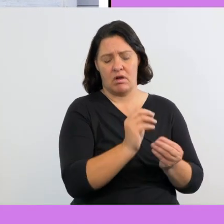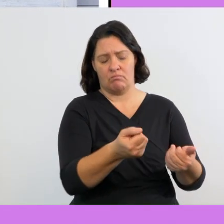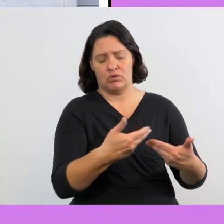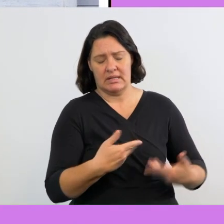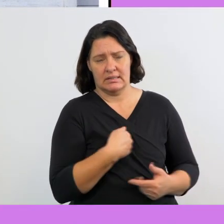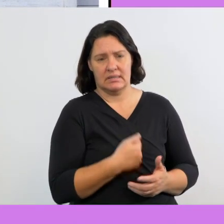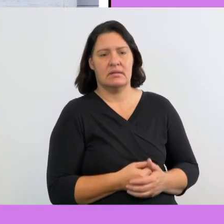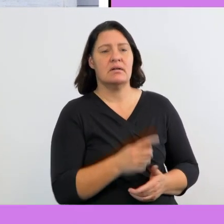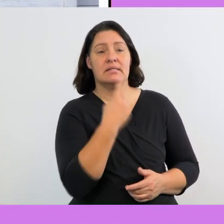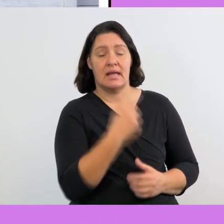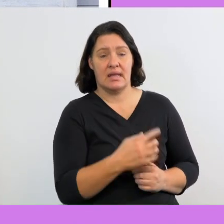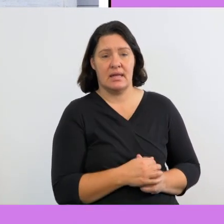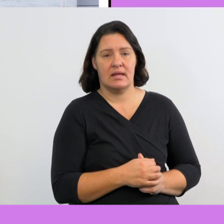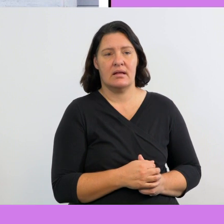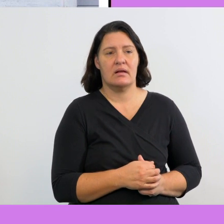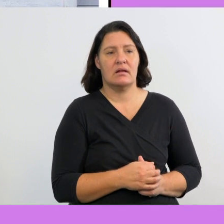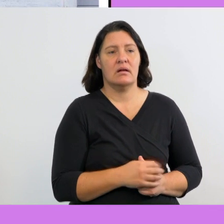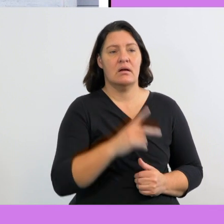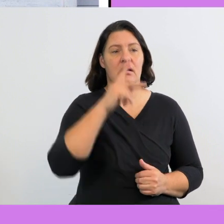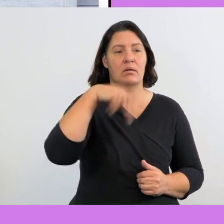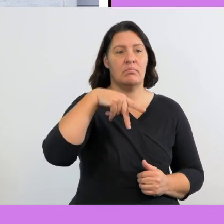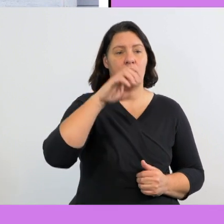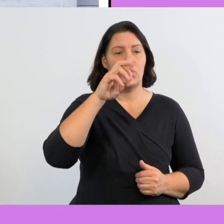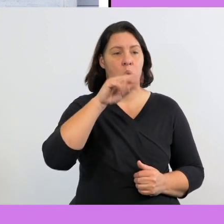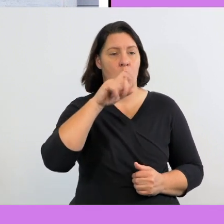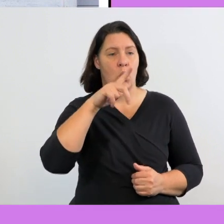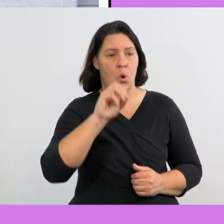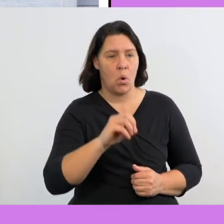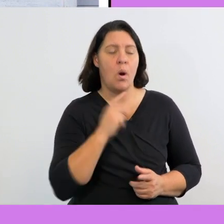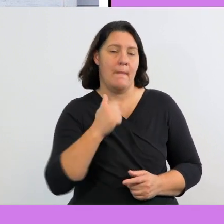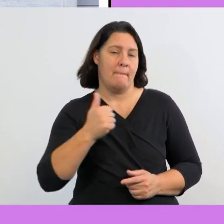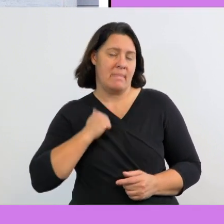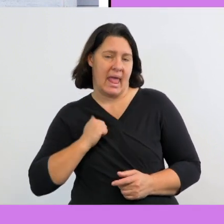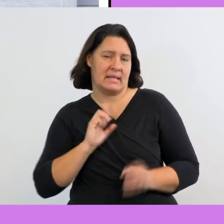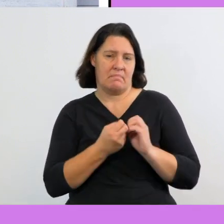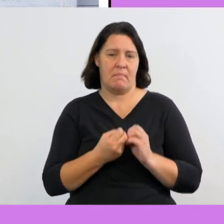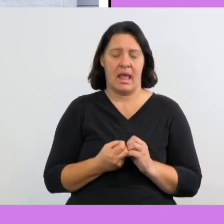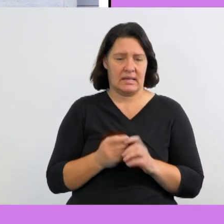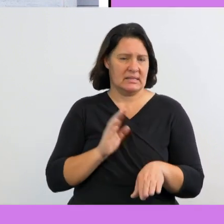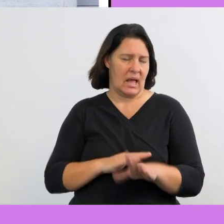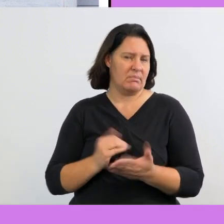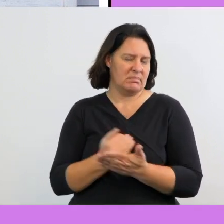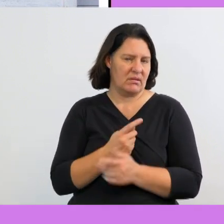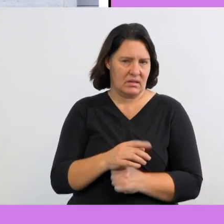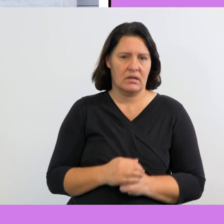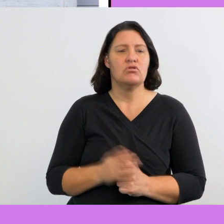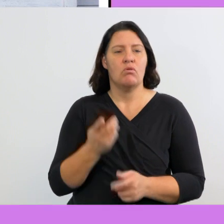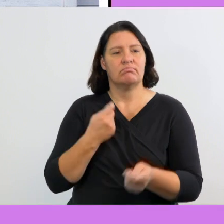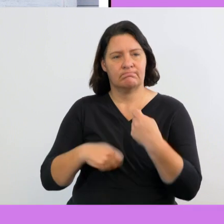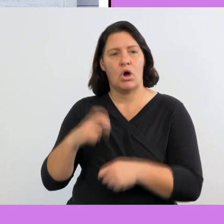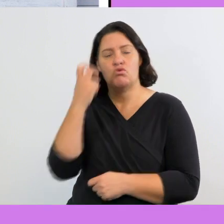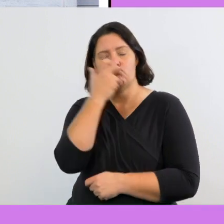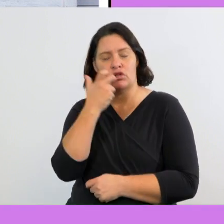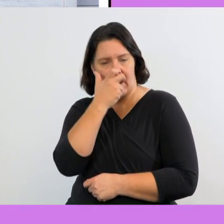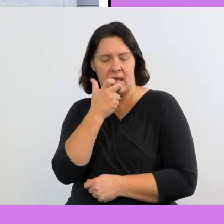is presented to me. It says here, Bonola makes bags in a spare time. She decided to sell her bags at the